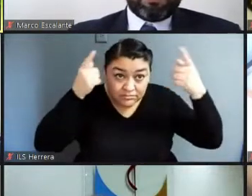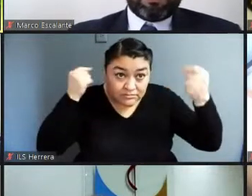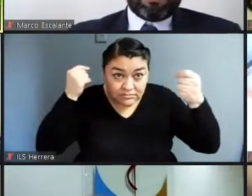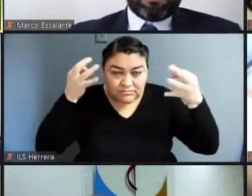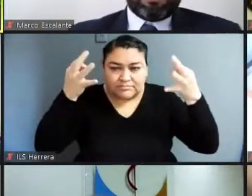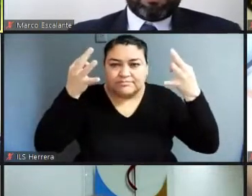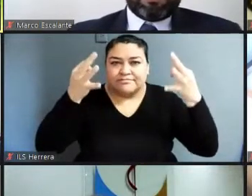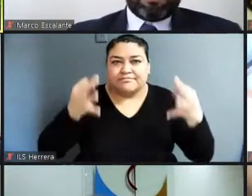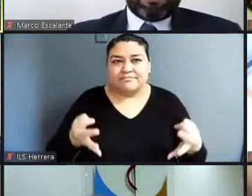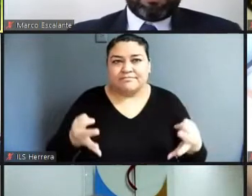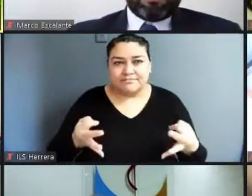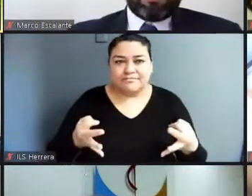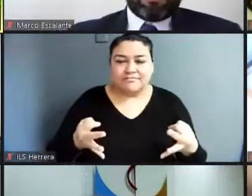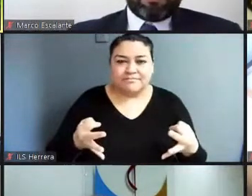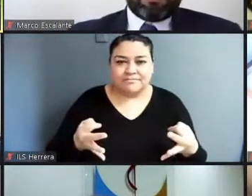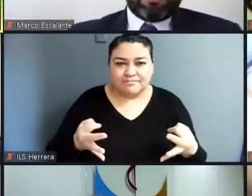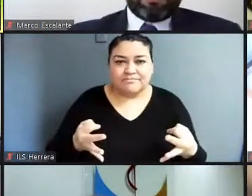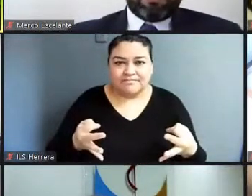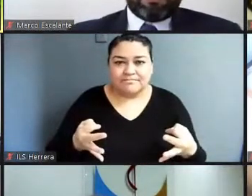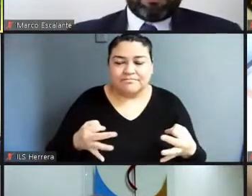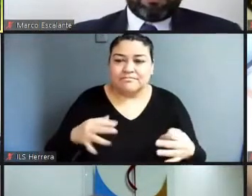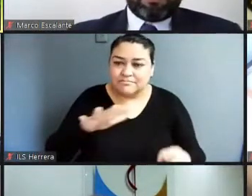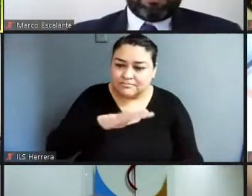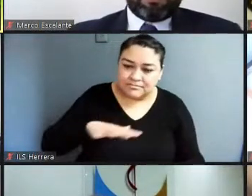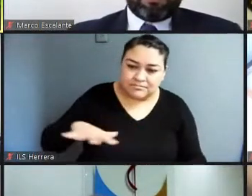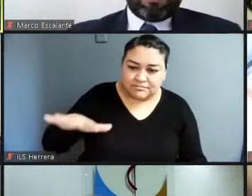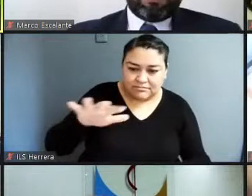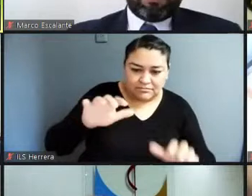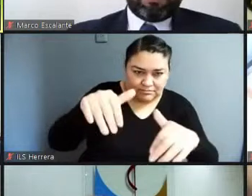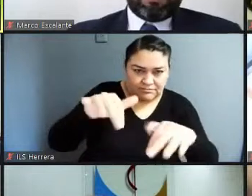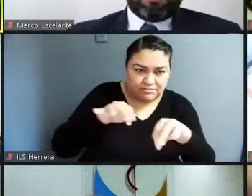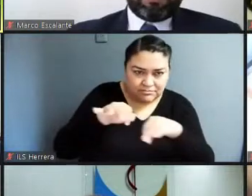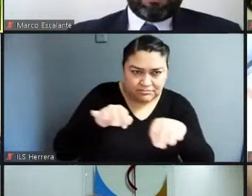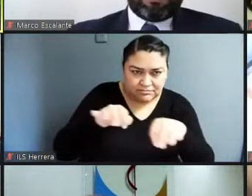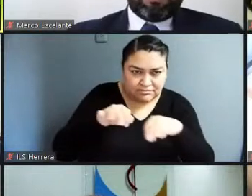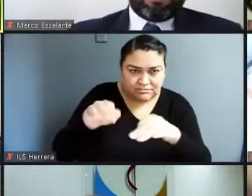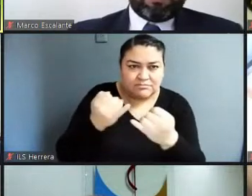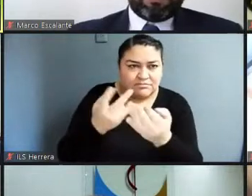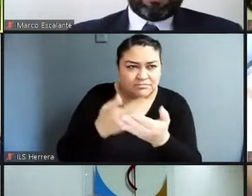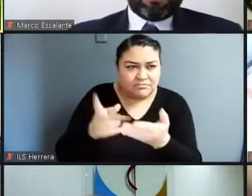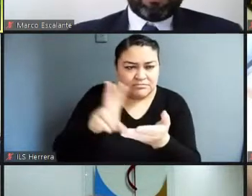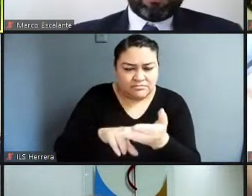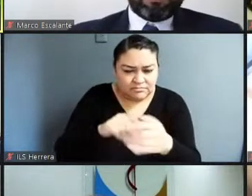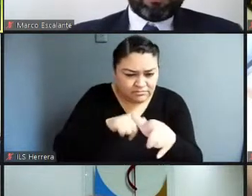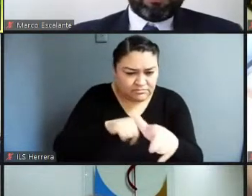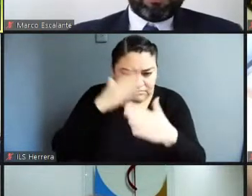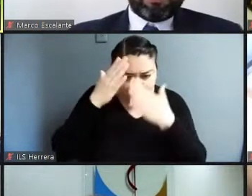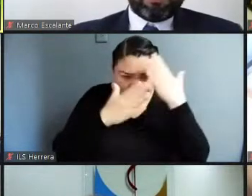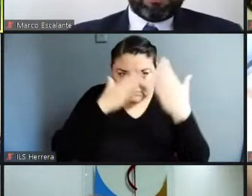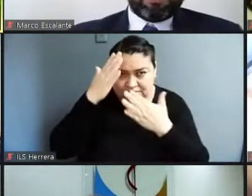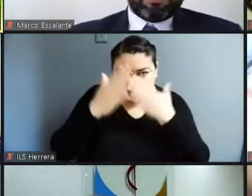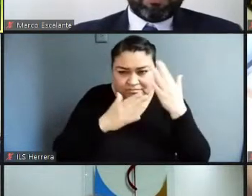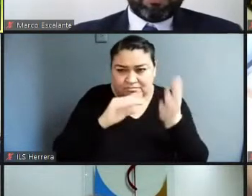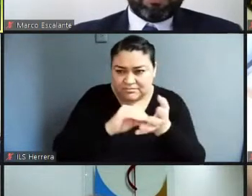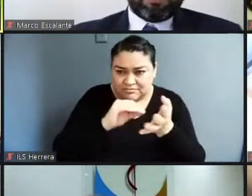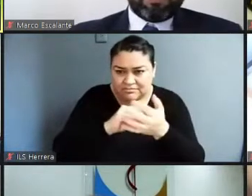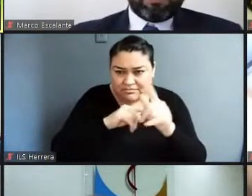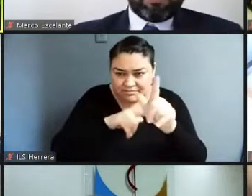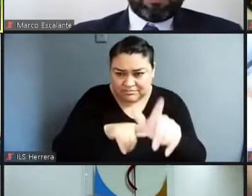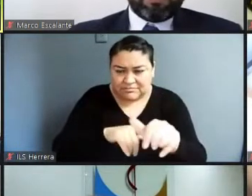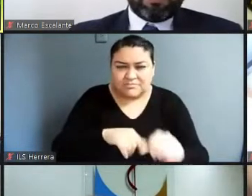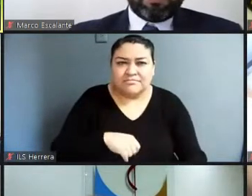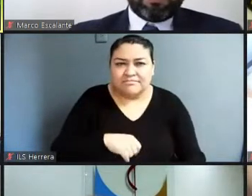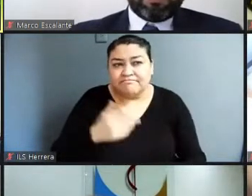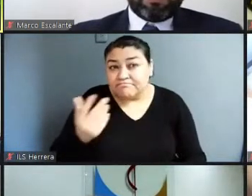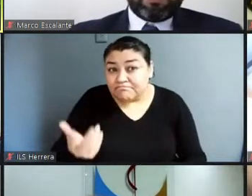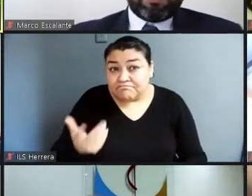can have graduates that are linked not only to the labor market, but so that they can continue